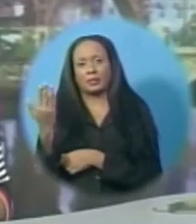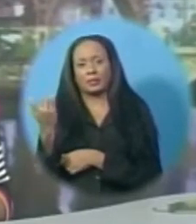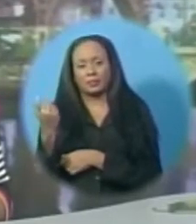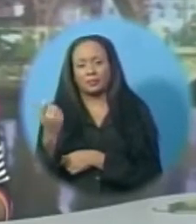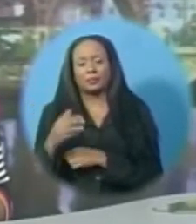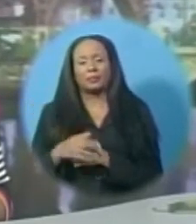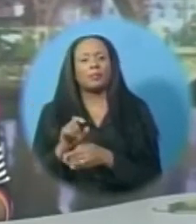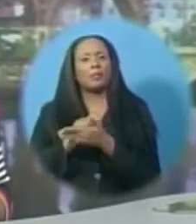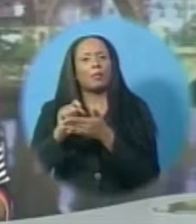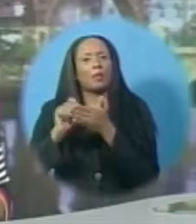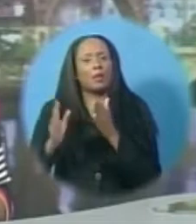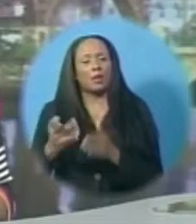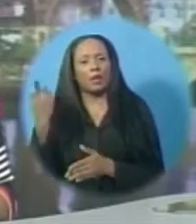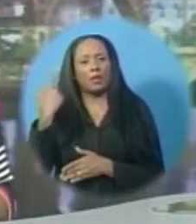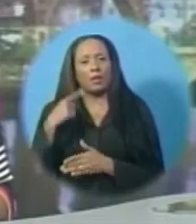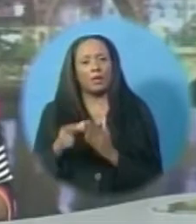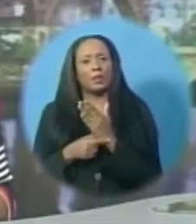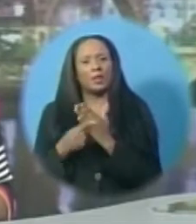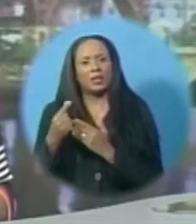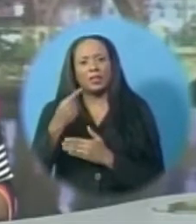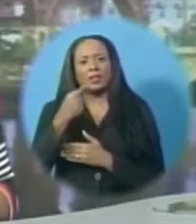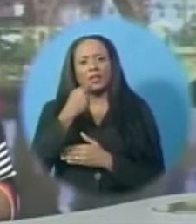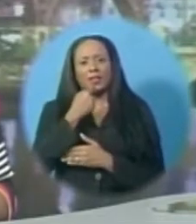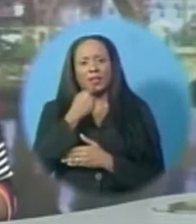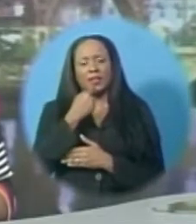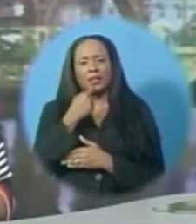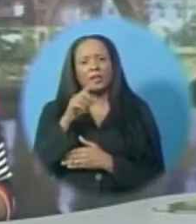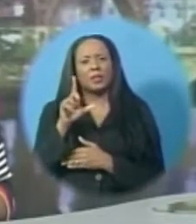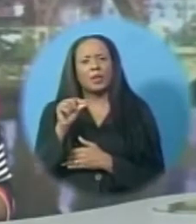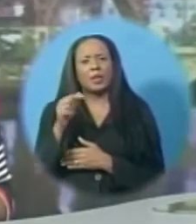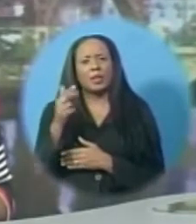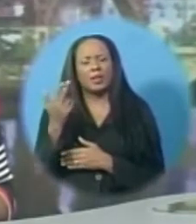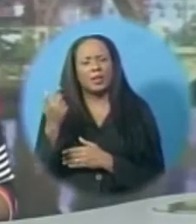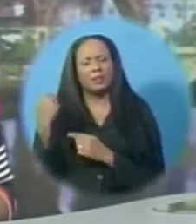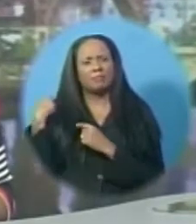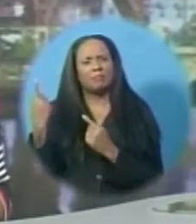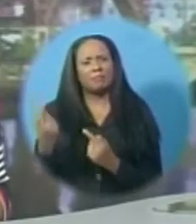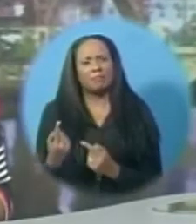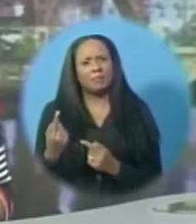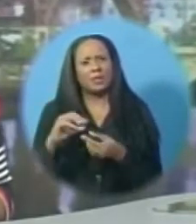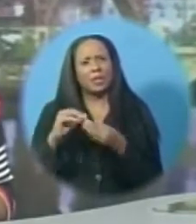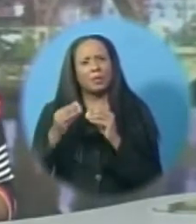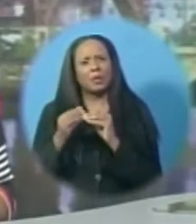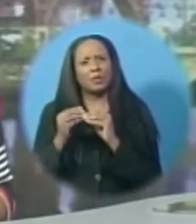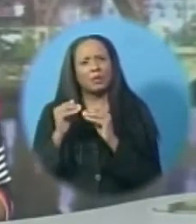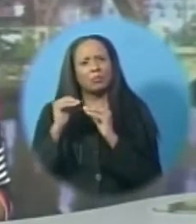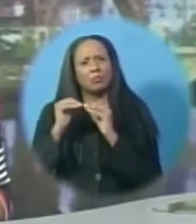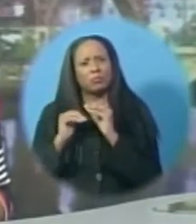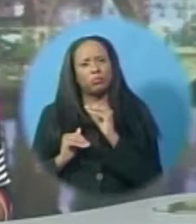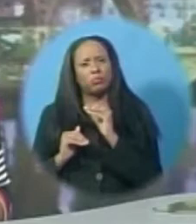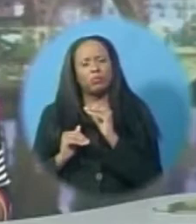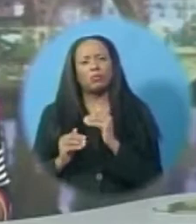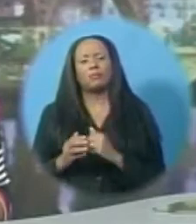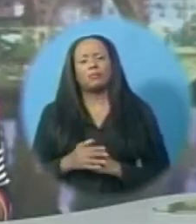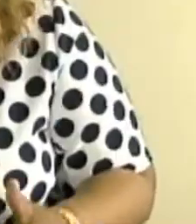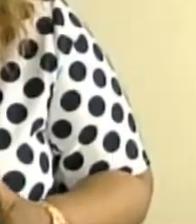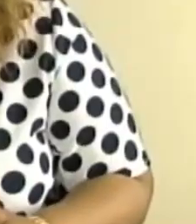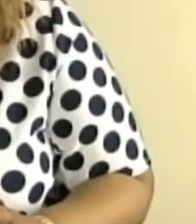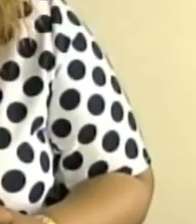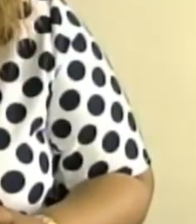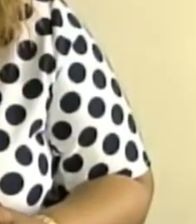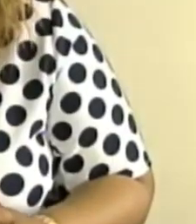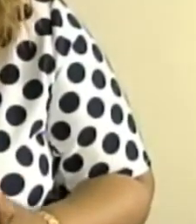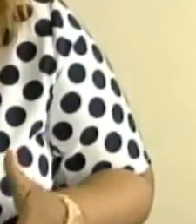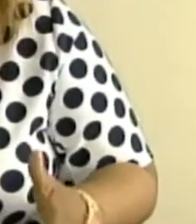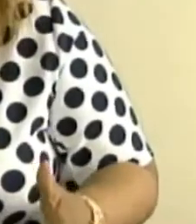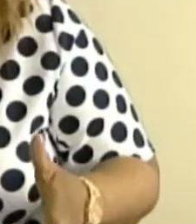of the magazine, Melanie James, says, however, since 2013, those figures dropped. Since the